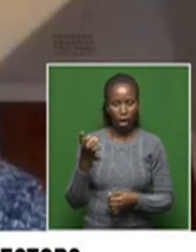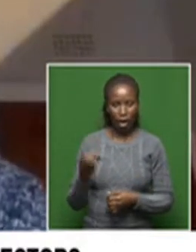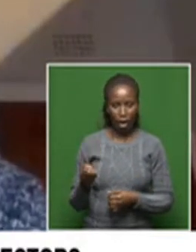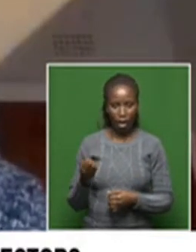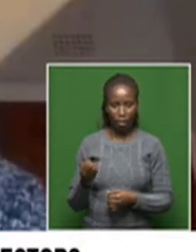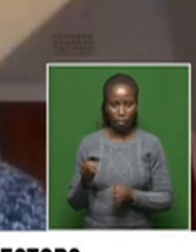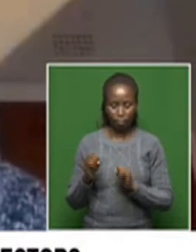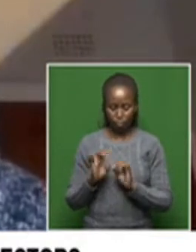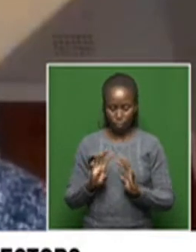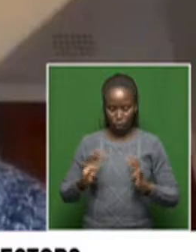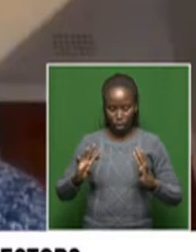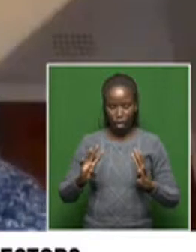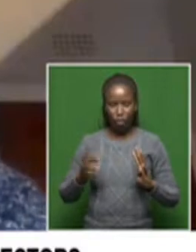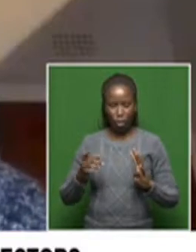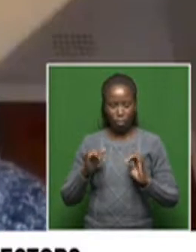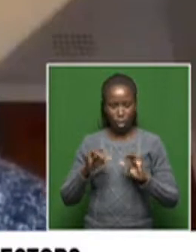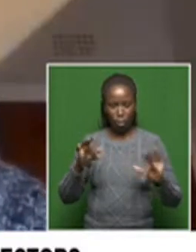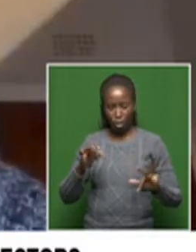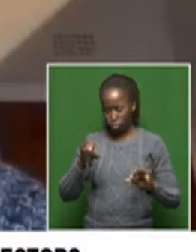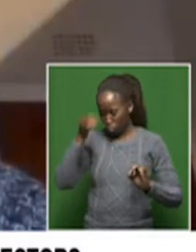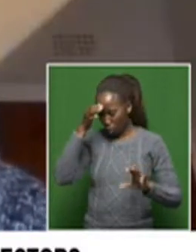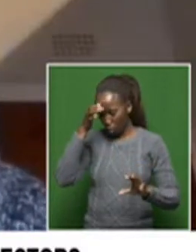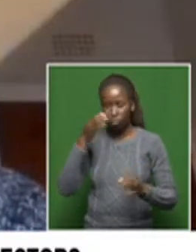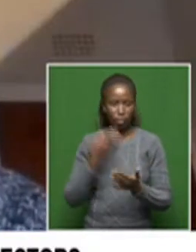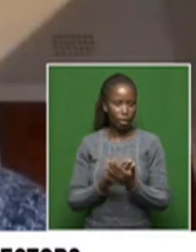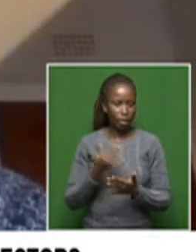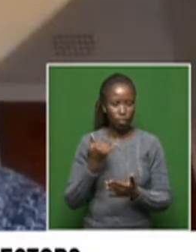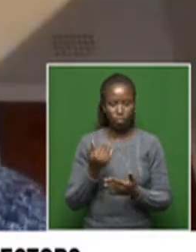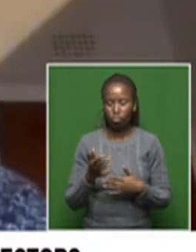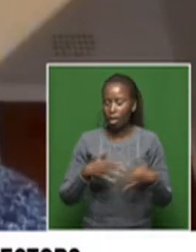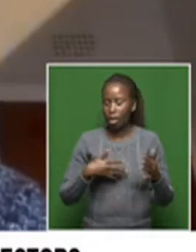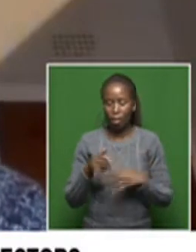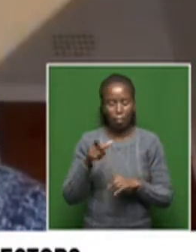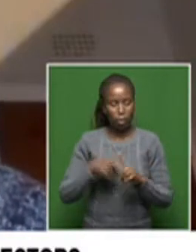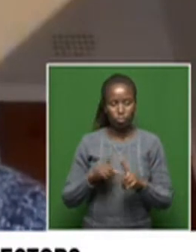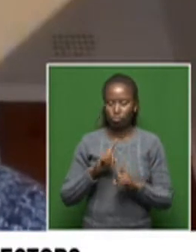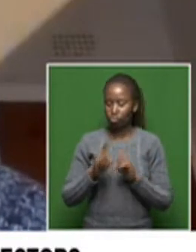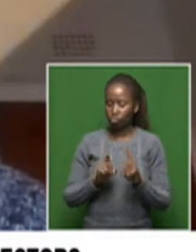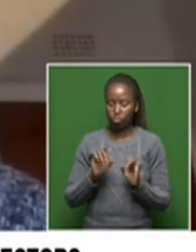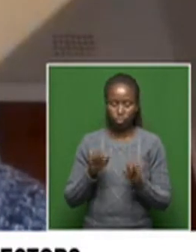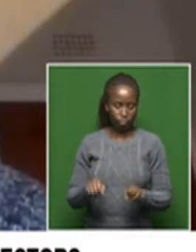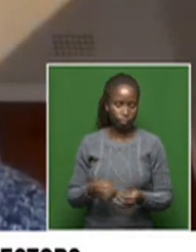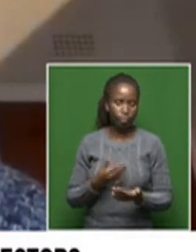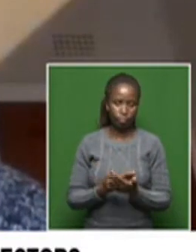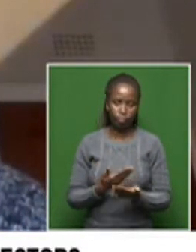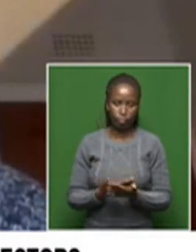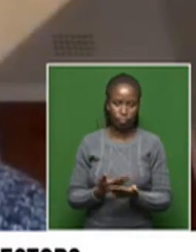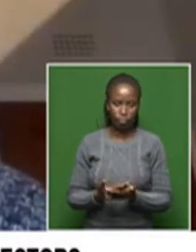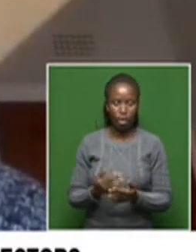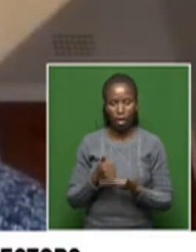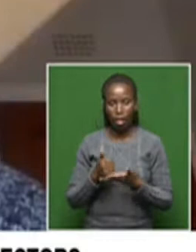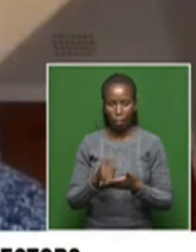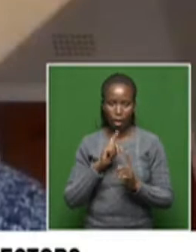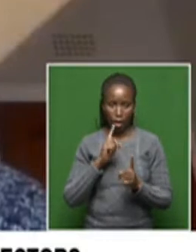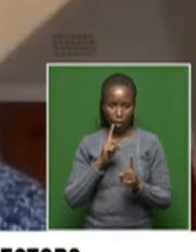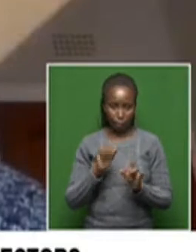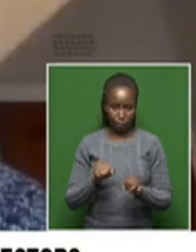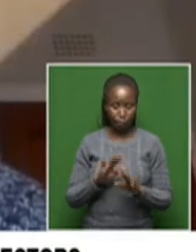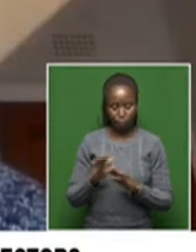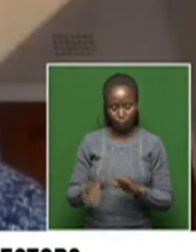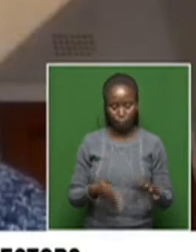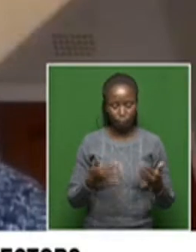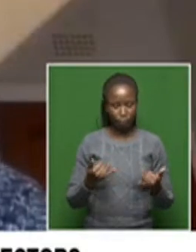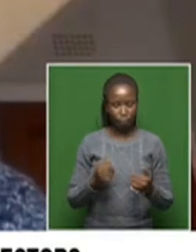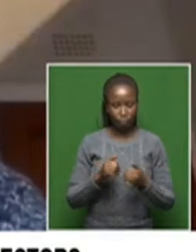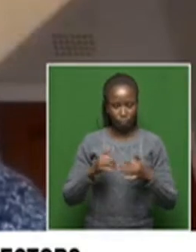of officials, experts, et cetera. You can call on anybody that you'd like to maybe assist with those questions. But let me start